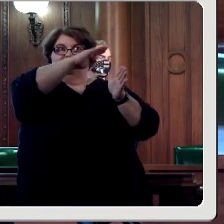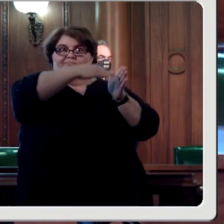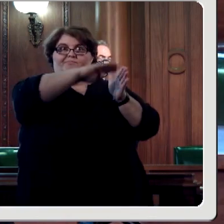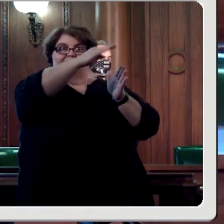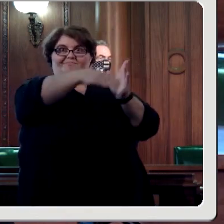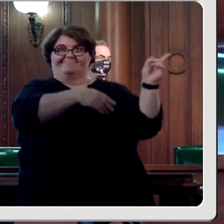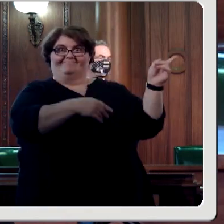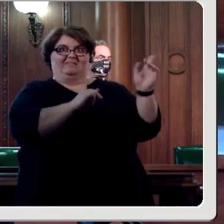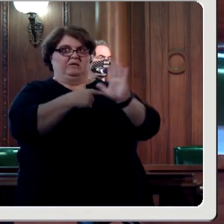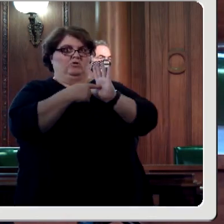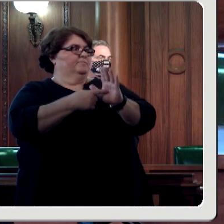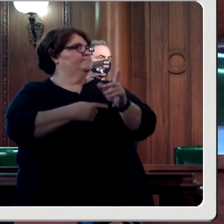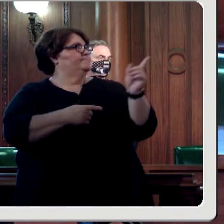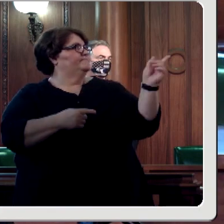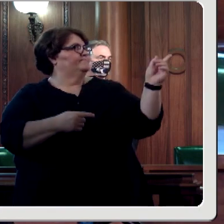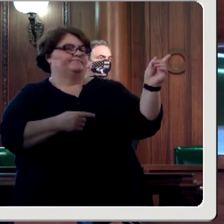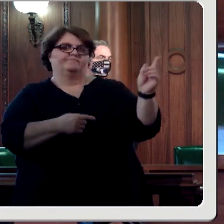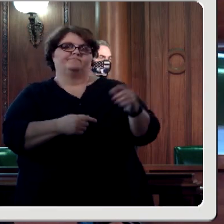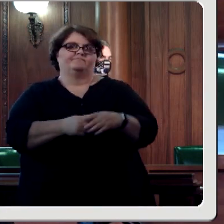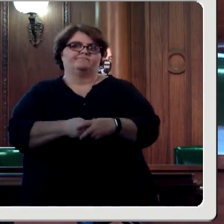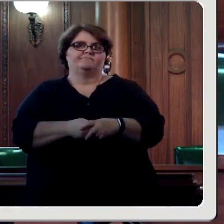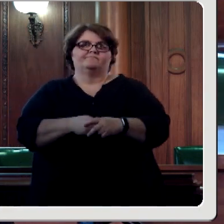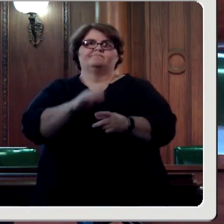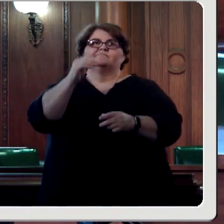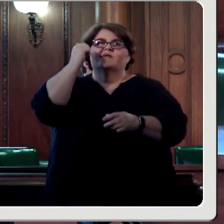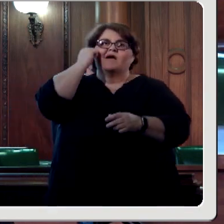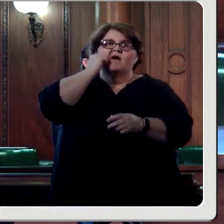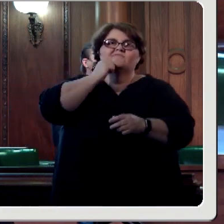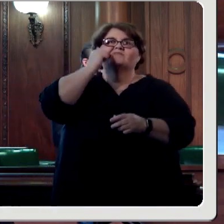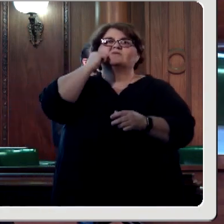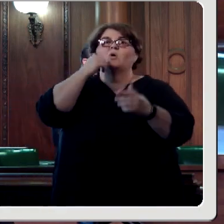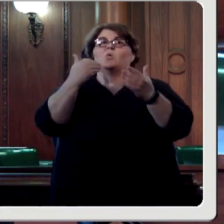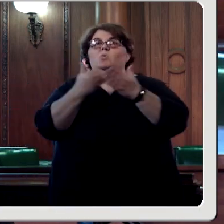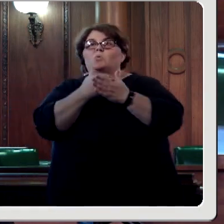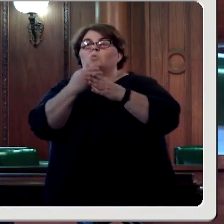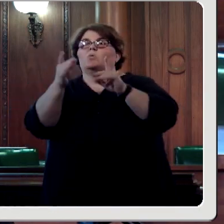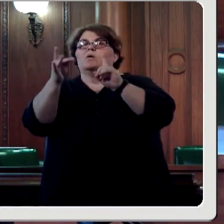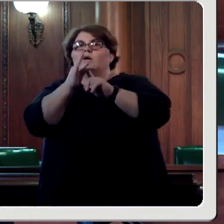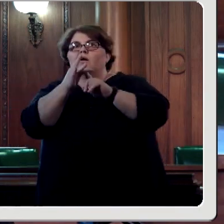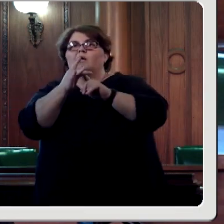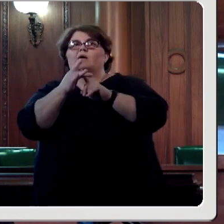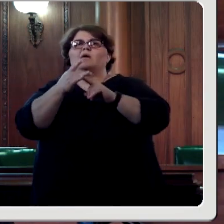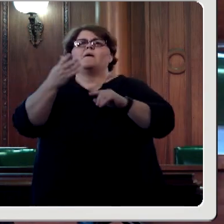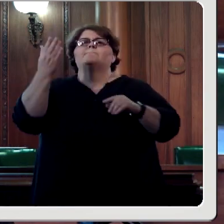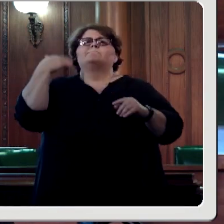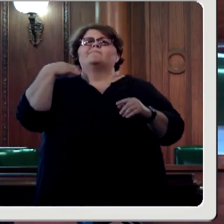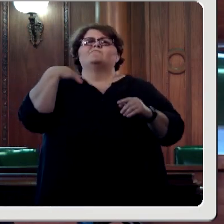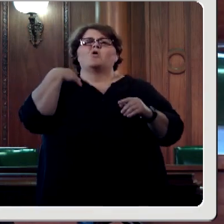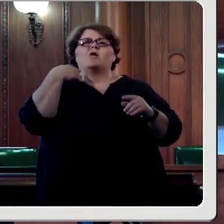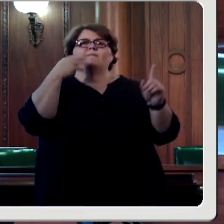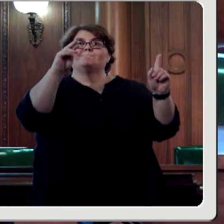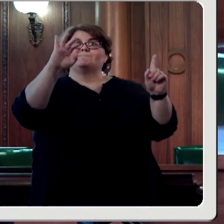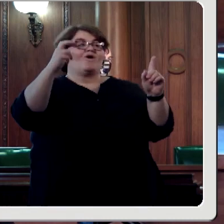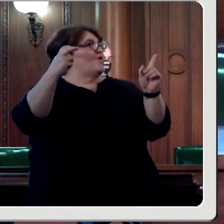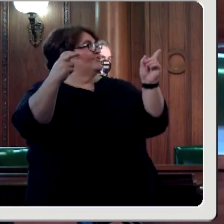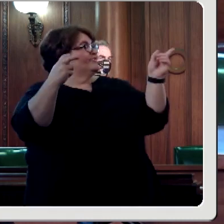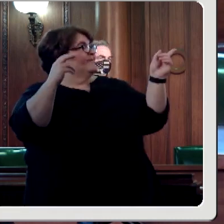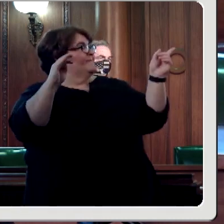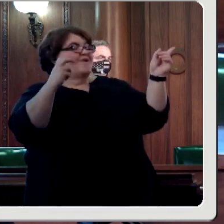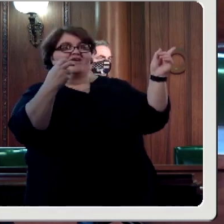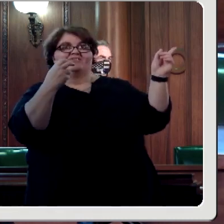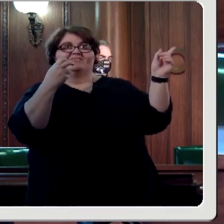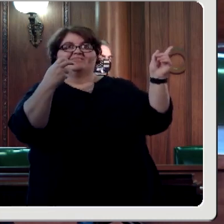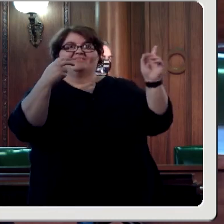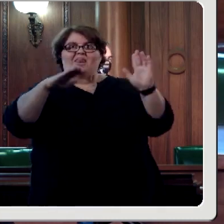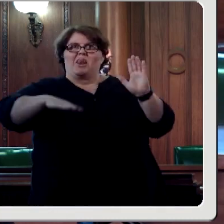States' new daily infections, which early in the pandemic had an abrupt increase, followed by a decrease,